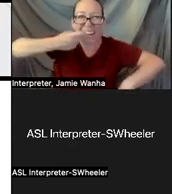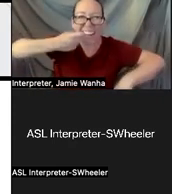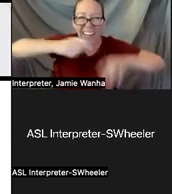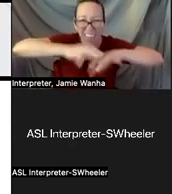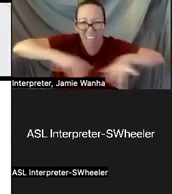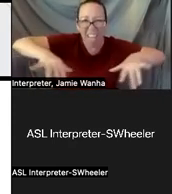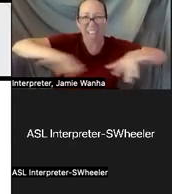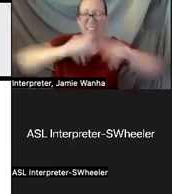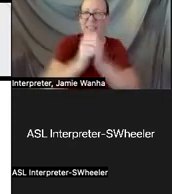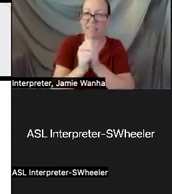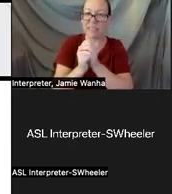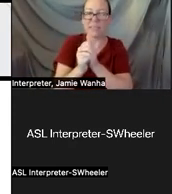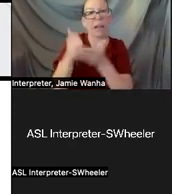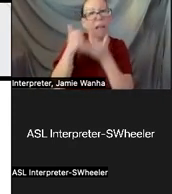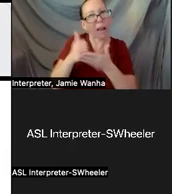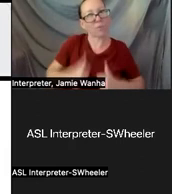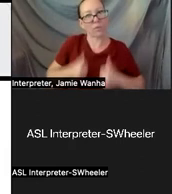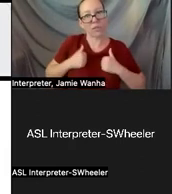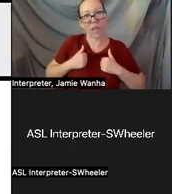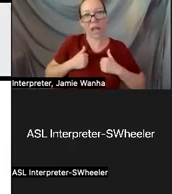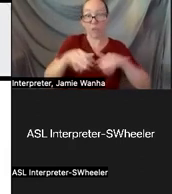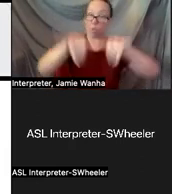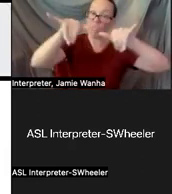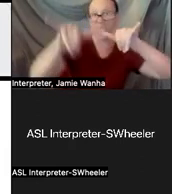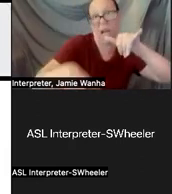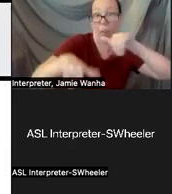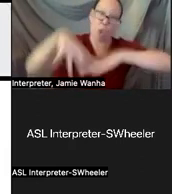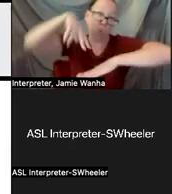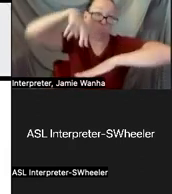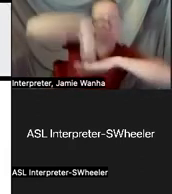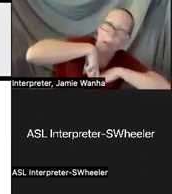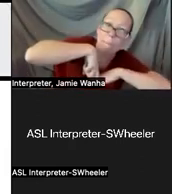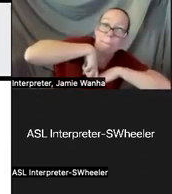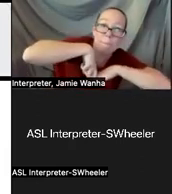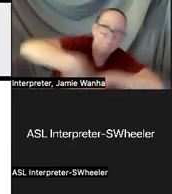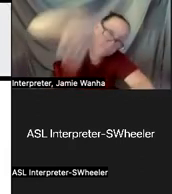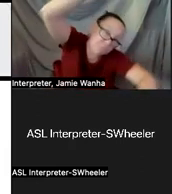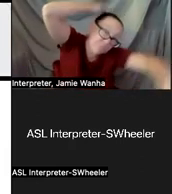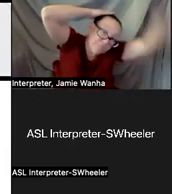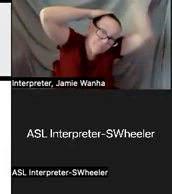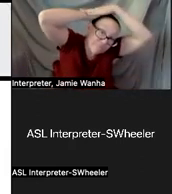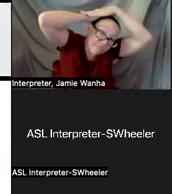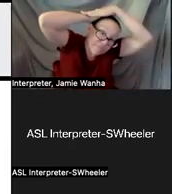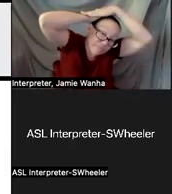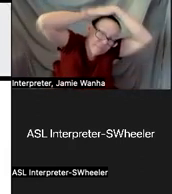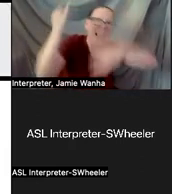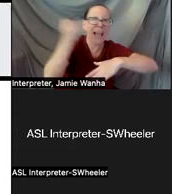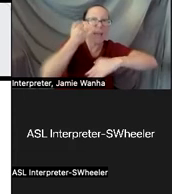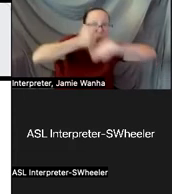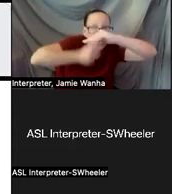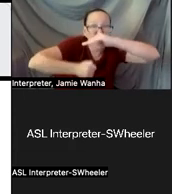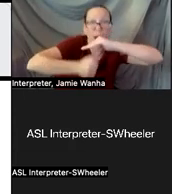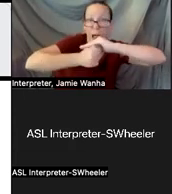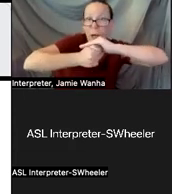of surviving. You're dropping where you are, you're covering your head and neck with one arm and hand. And then if you're able to crawl to get under something